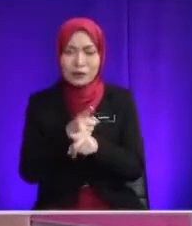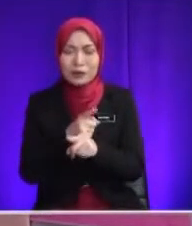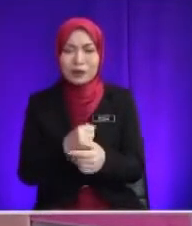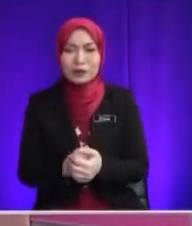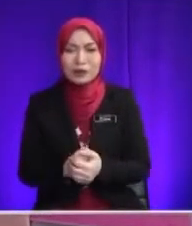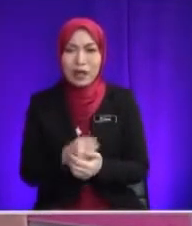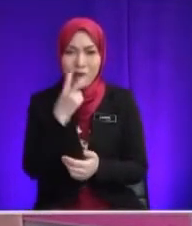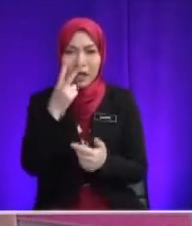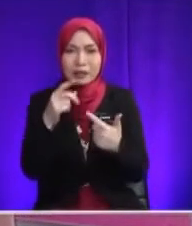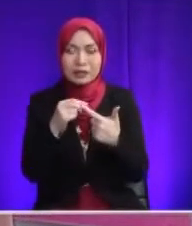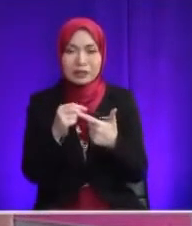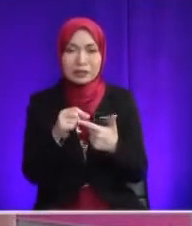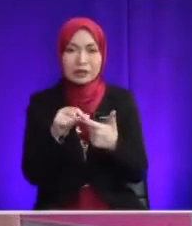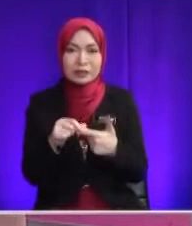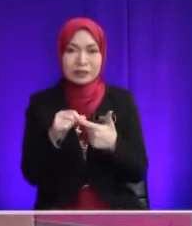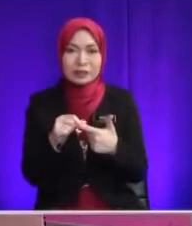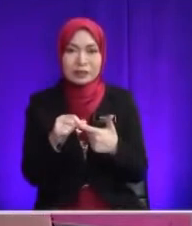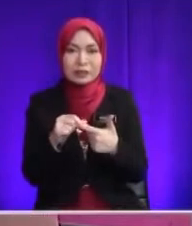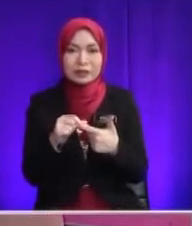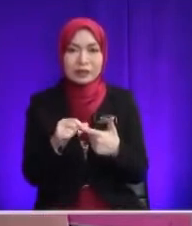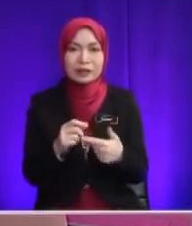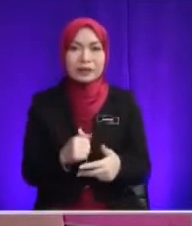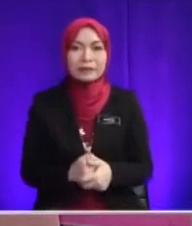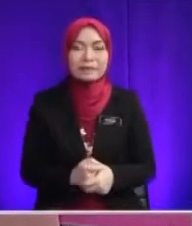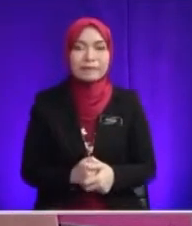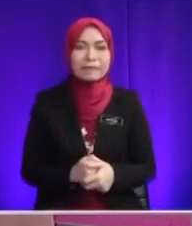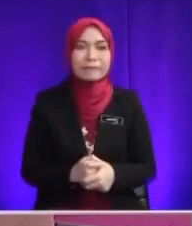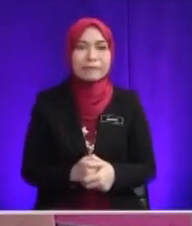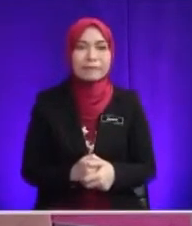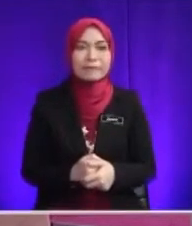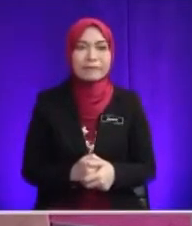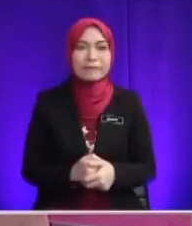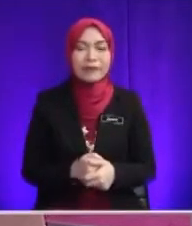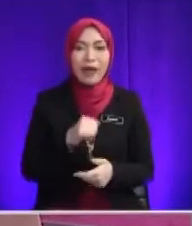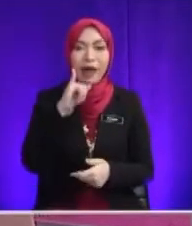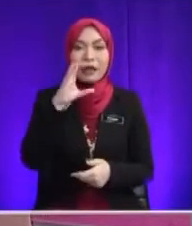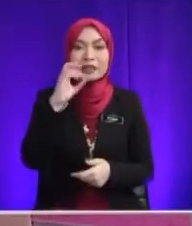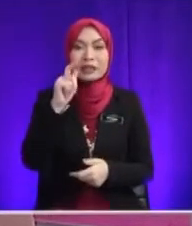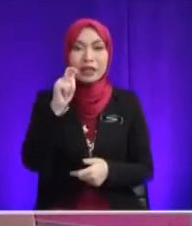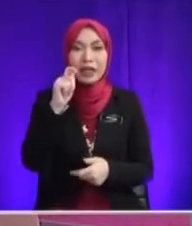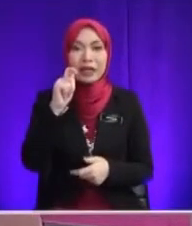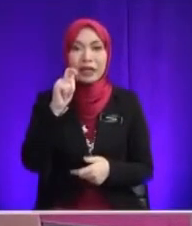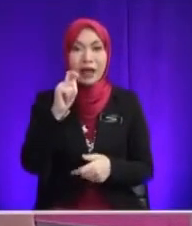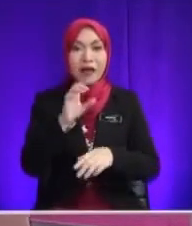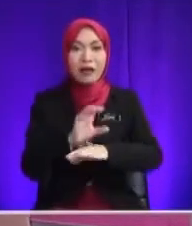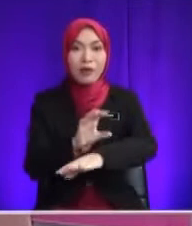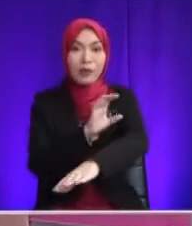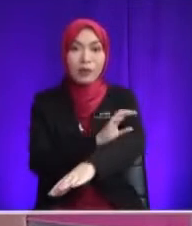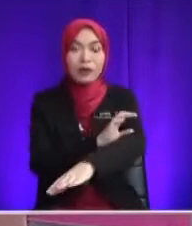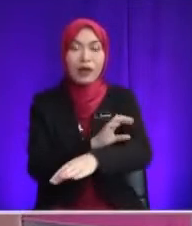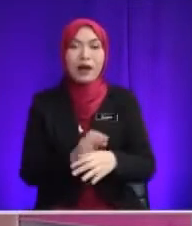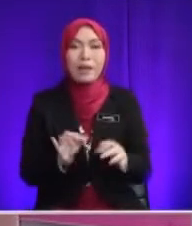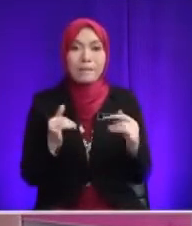for answer B, technology plays an important part. I think they mentioned something about computer really helps them. Okay, yep.